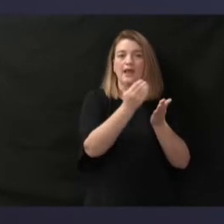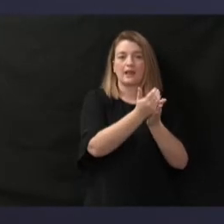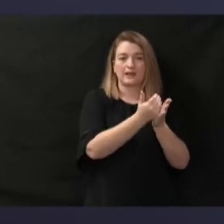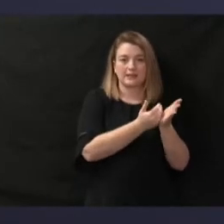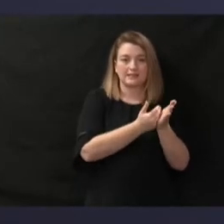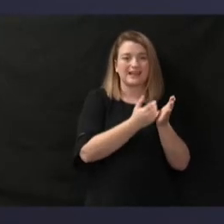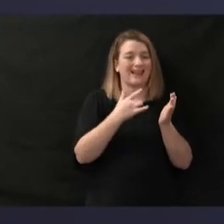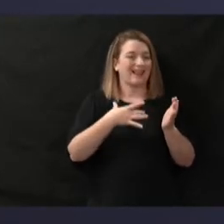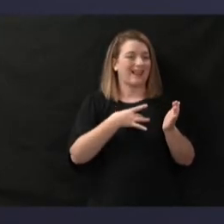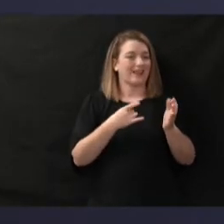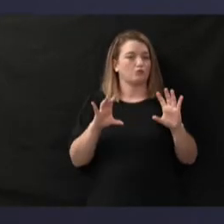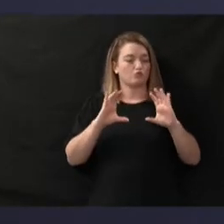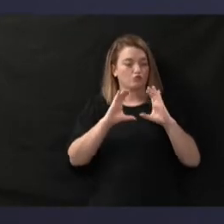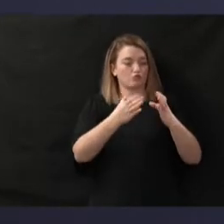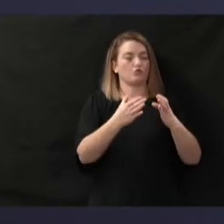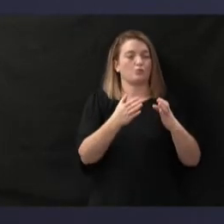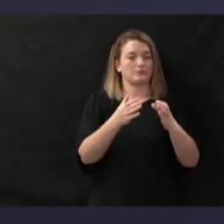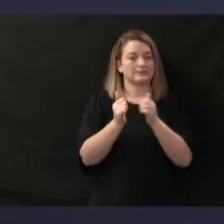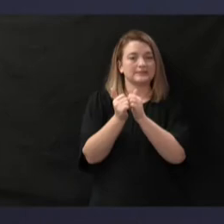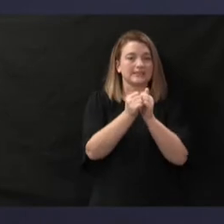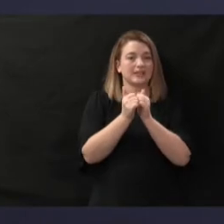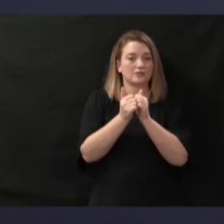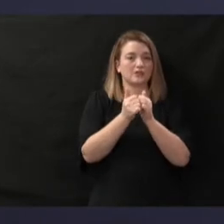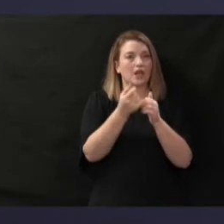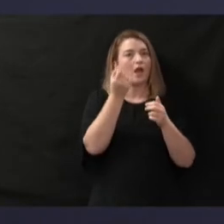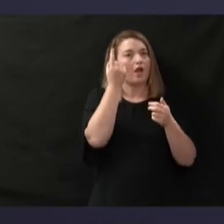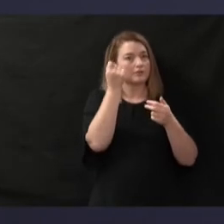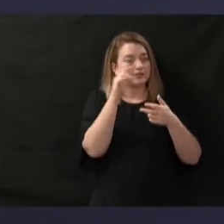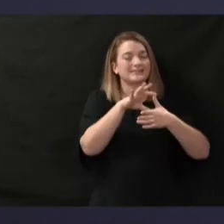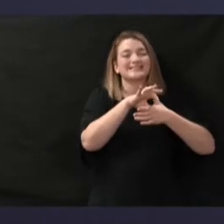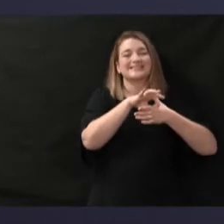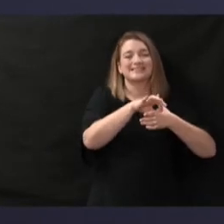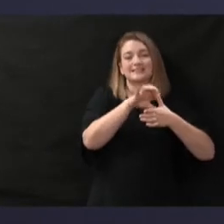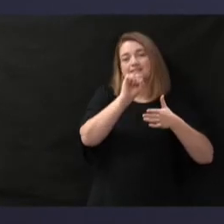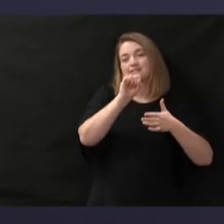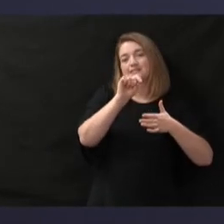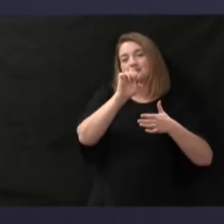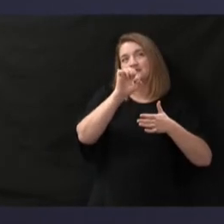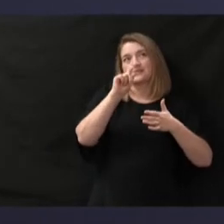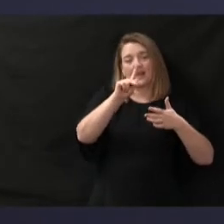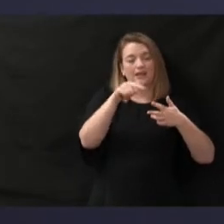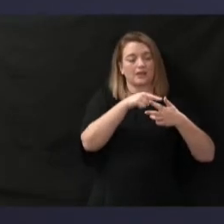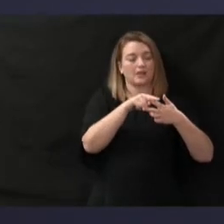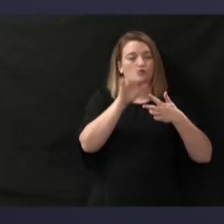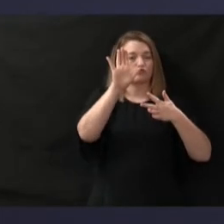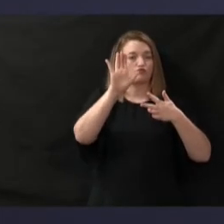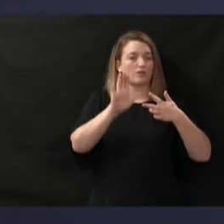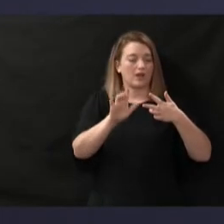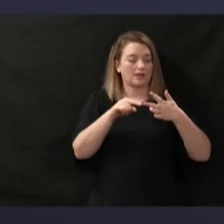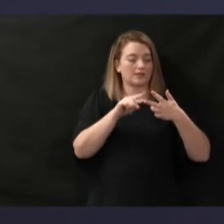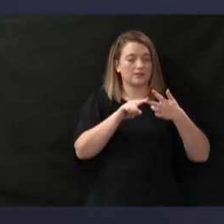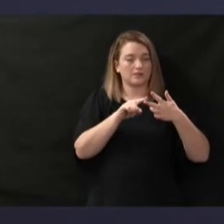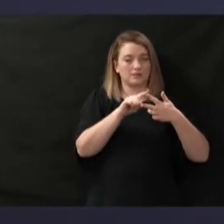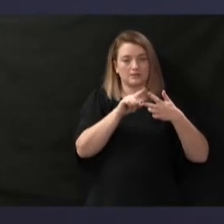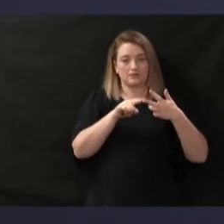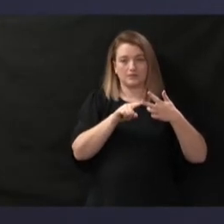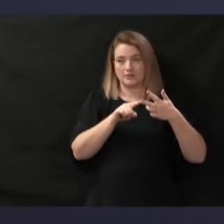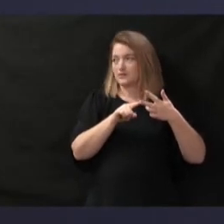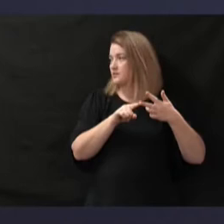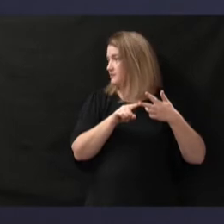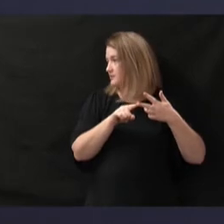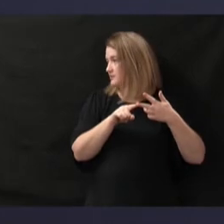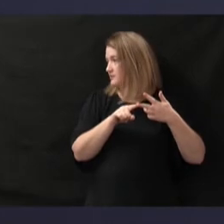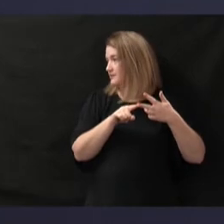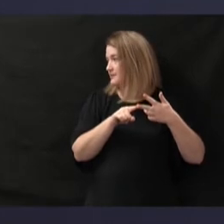that they understand, you know, steak, break. What was the other one? Great. Great. Take a break with a great steak.